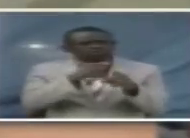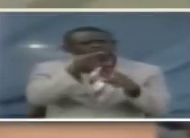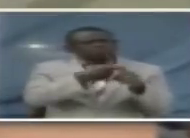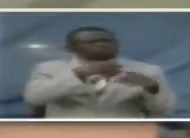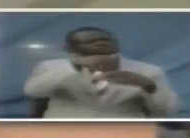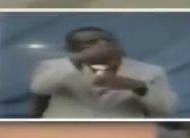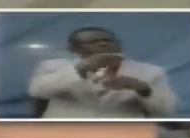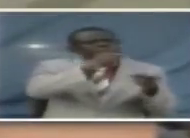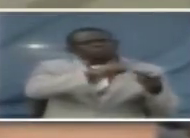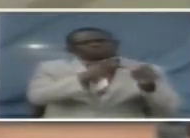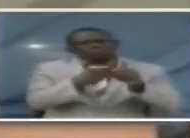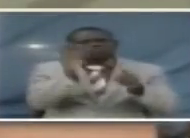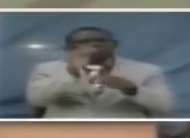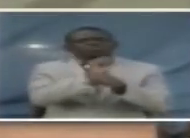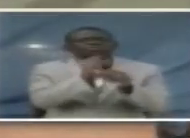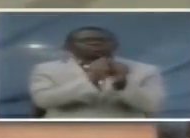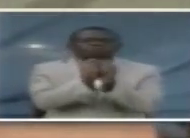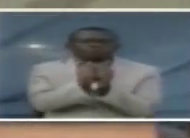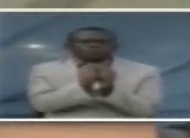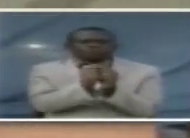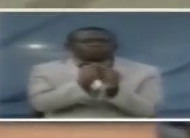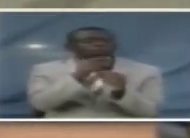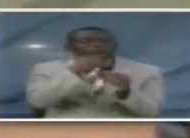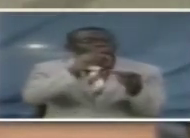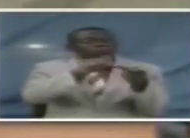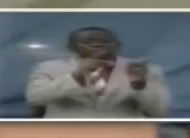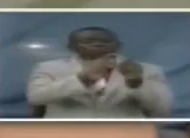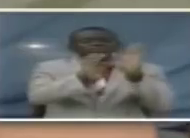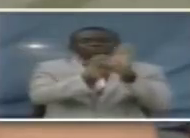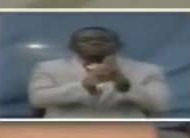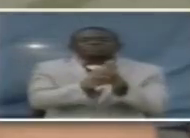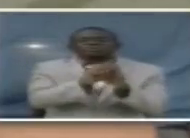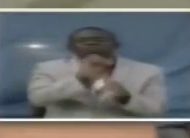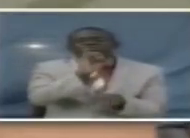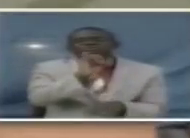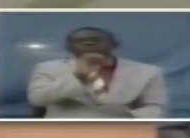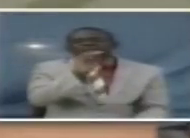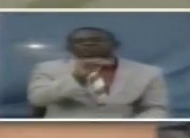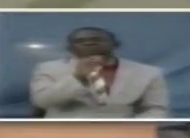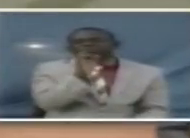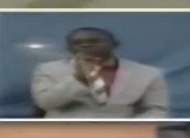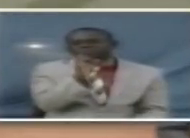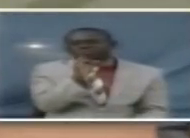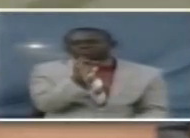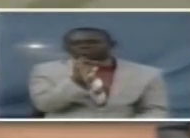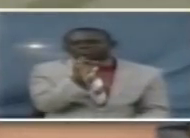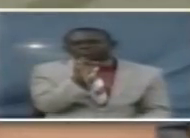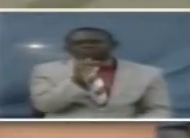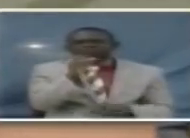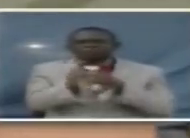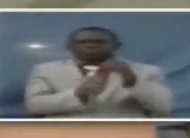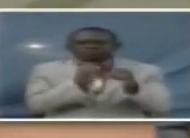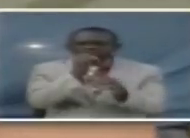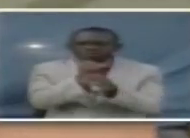internal partners. Key among the external partners in this process is the International Monetary